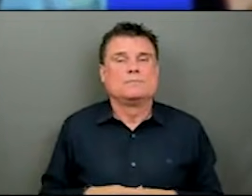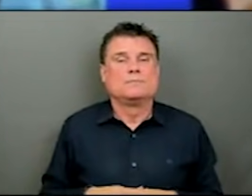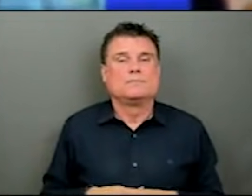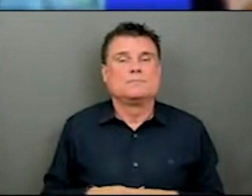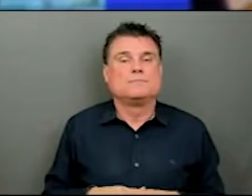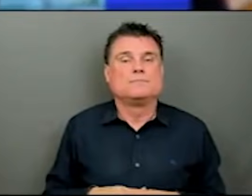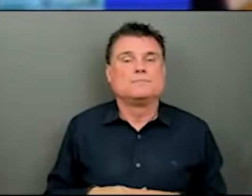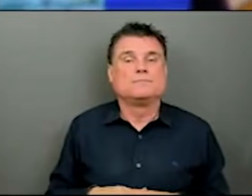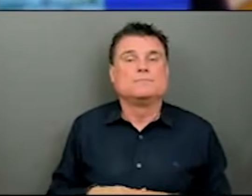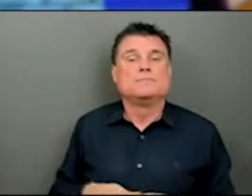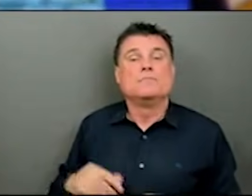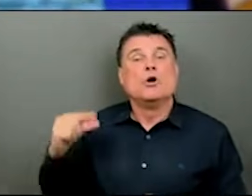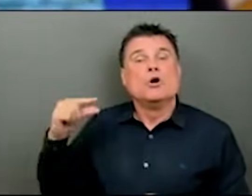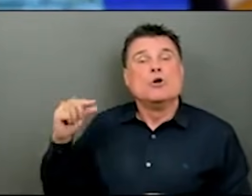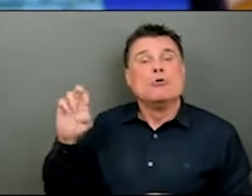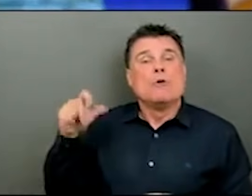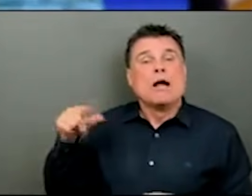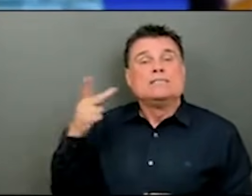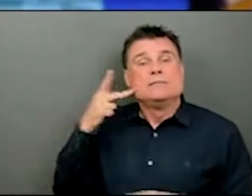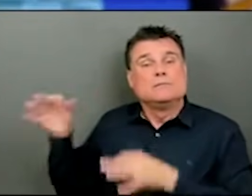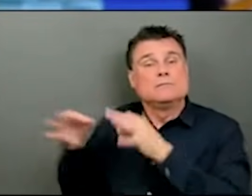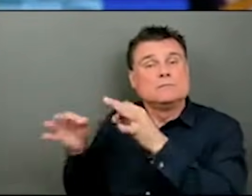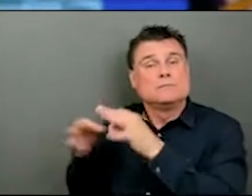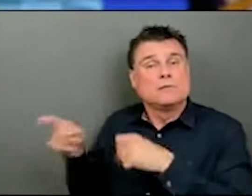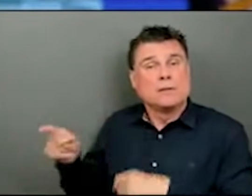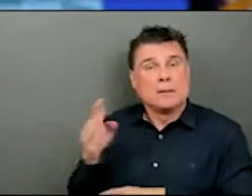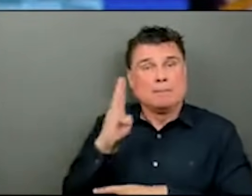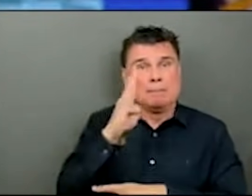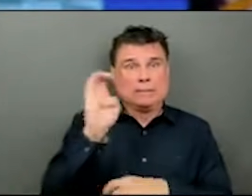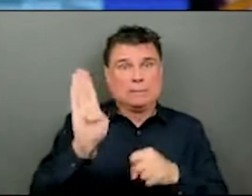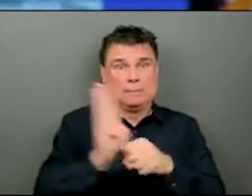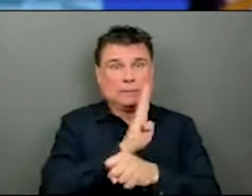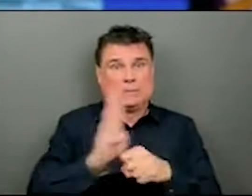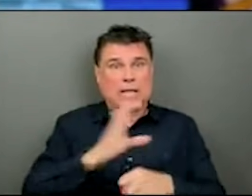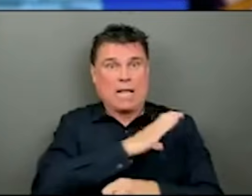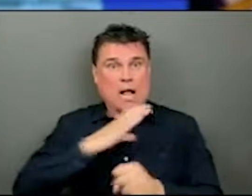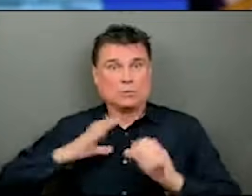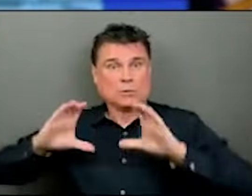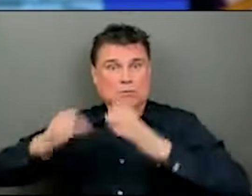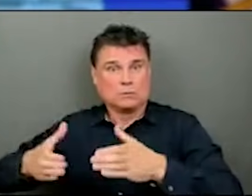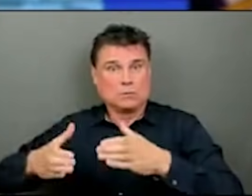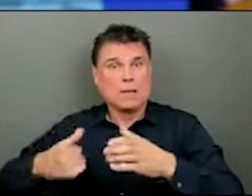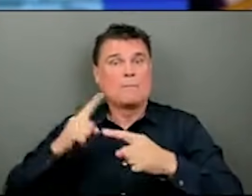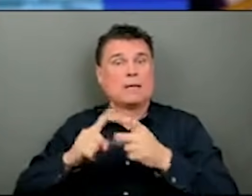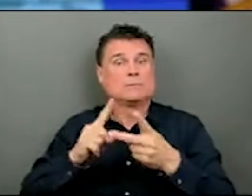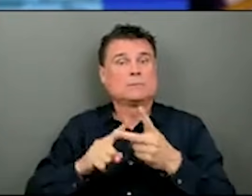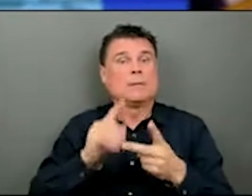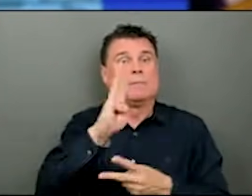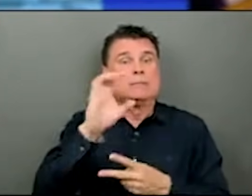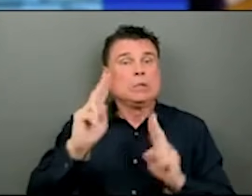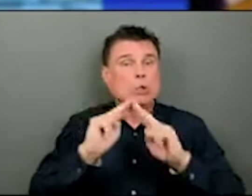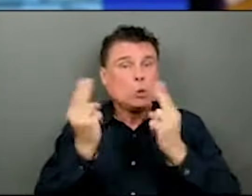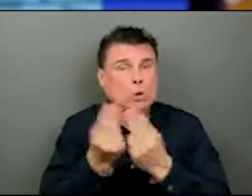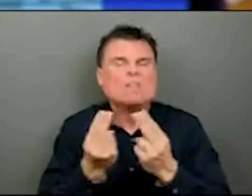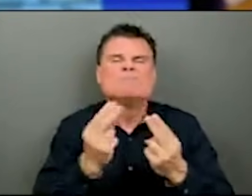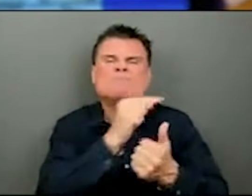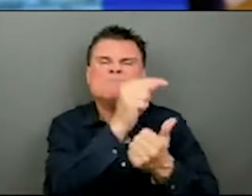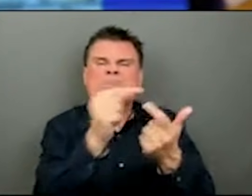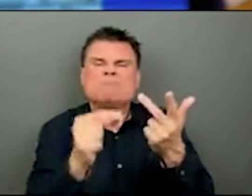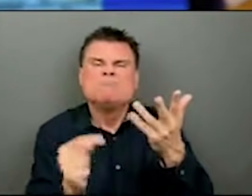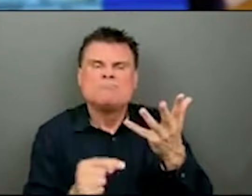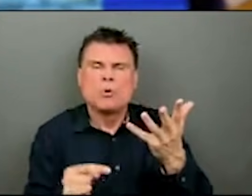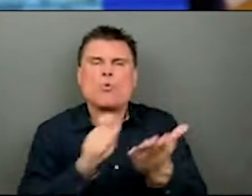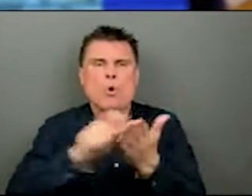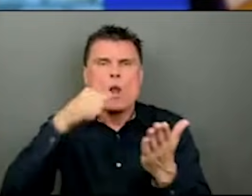Business Council, the BC Chamber of Commerce, the BC Federation of Labour, and a range of other organizations wrote to the Prime Minister and said, we